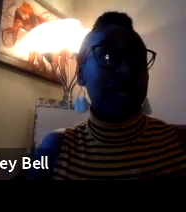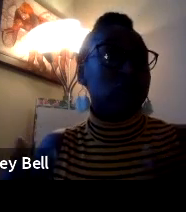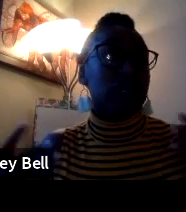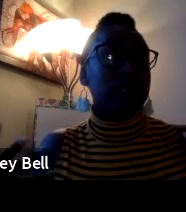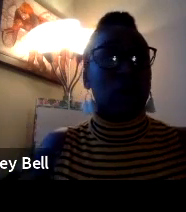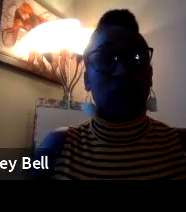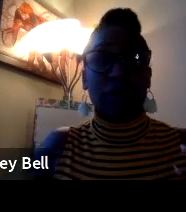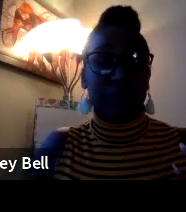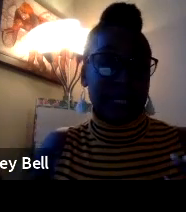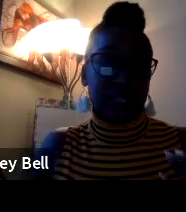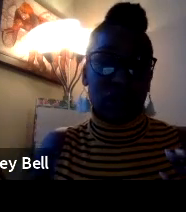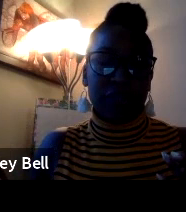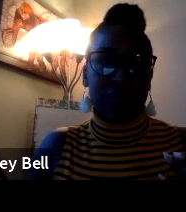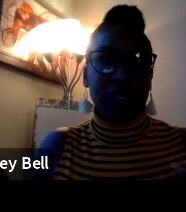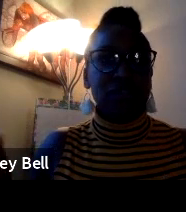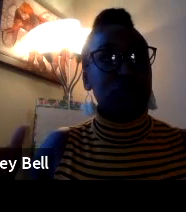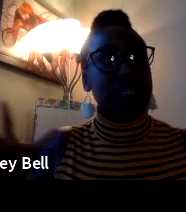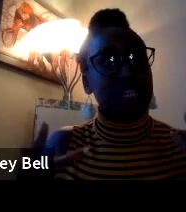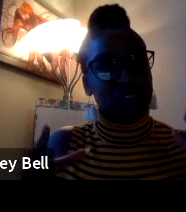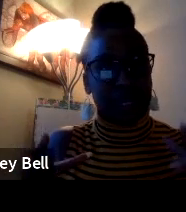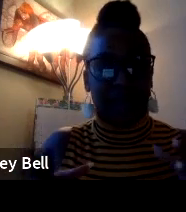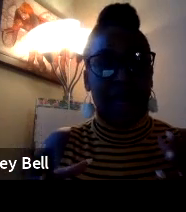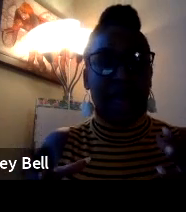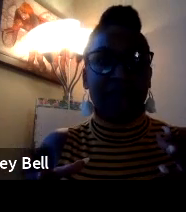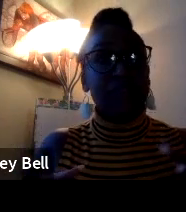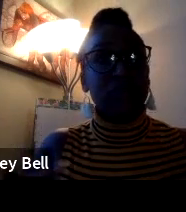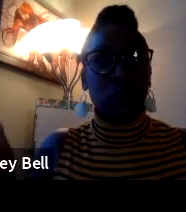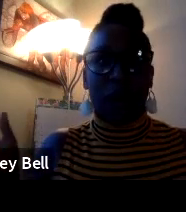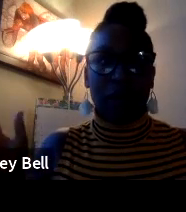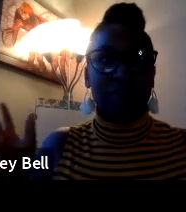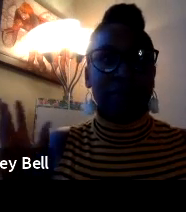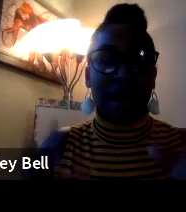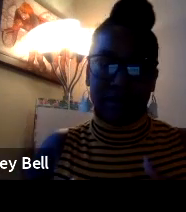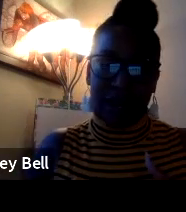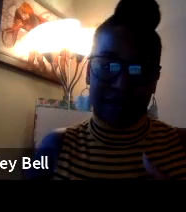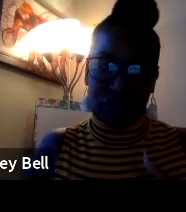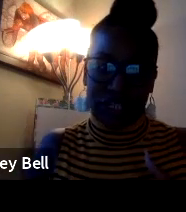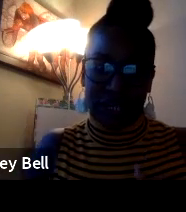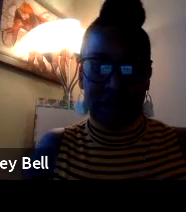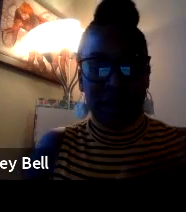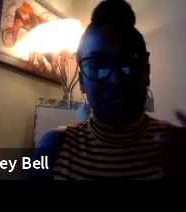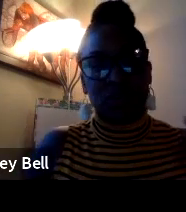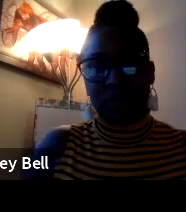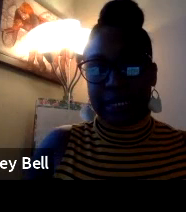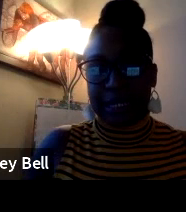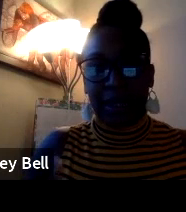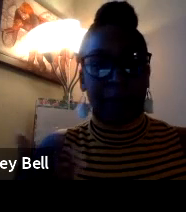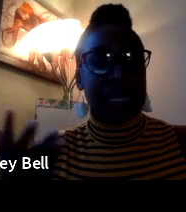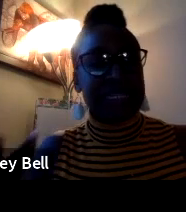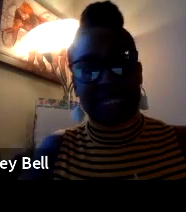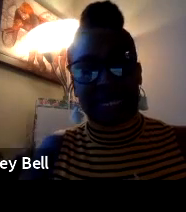Really, like, those adult coloring pages are awesome because they're really intricate and they do require a lot of concentration.